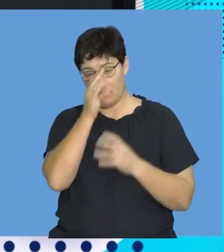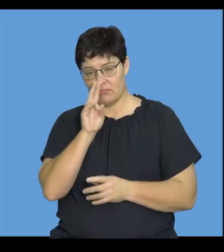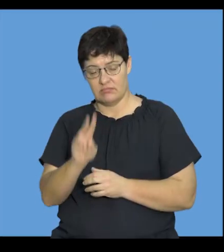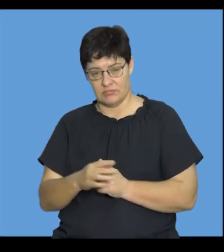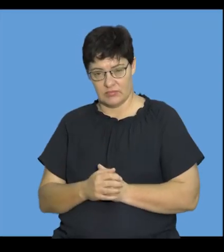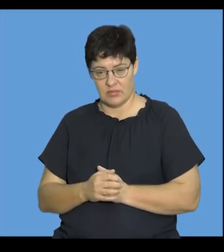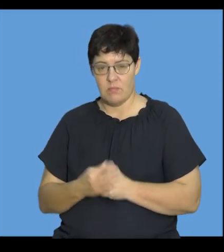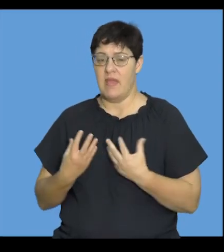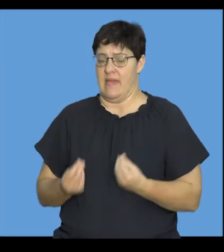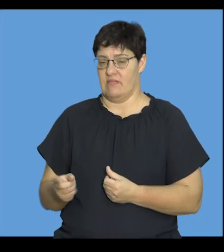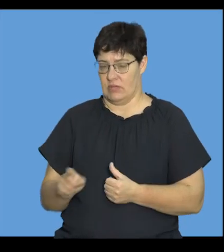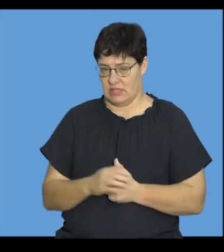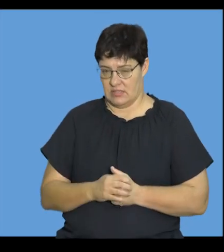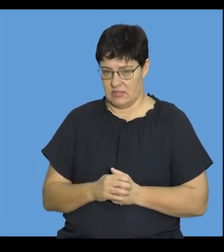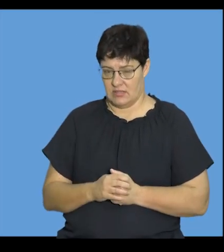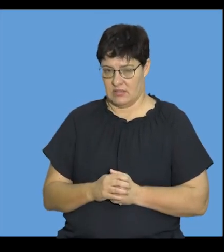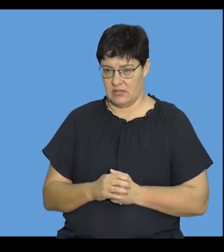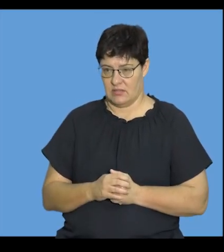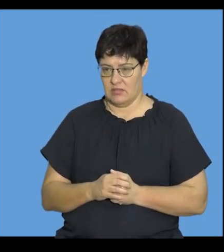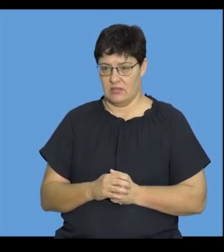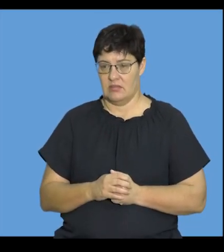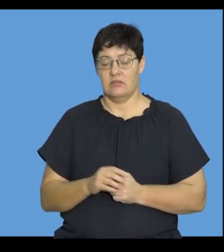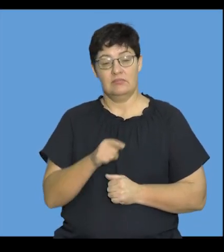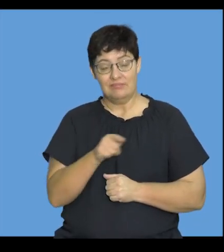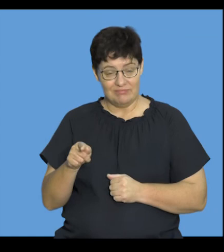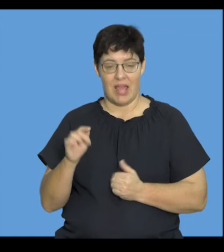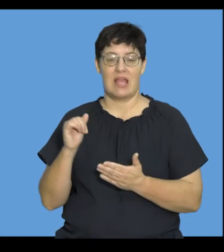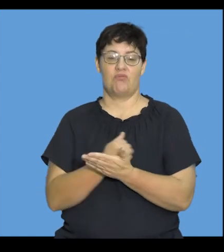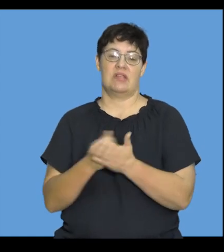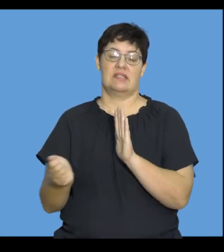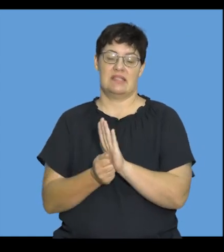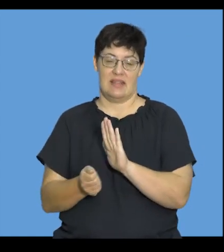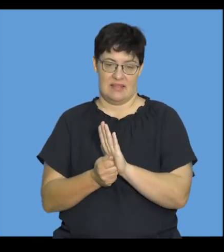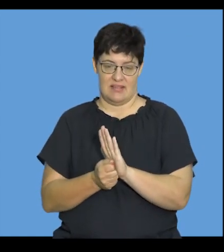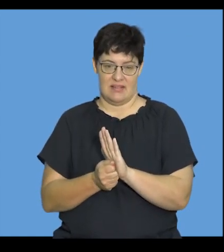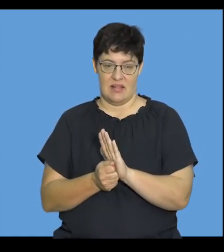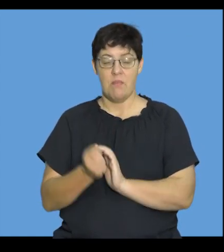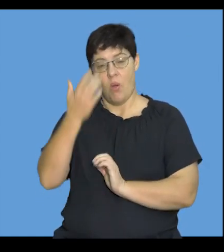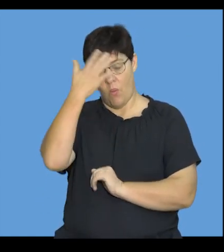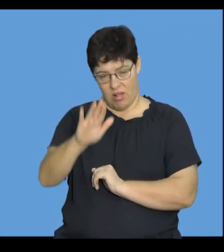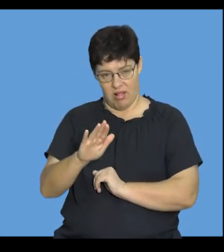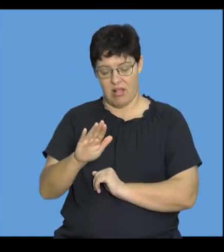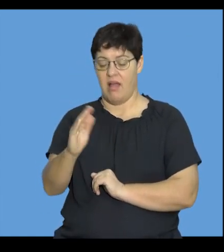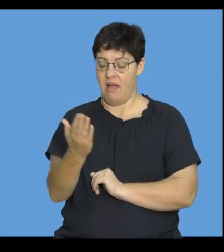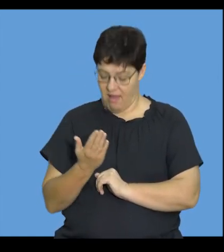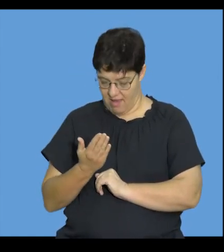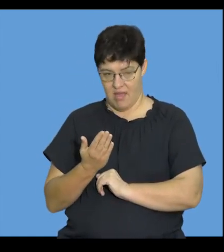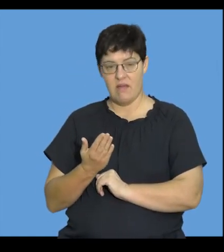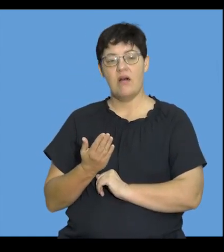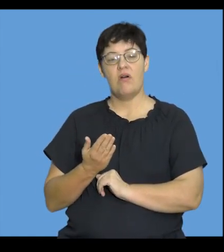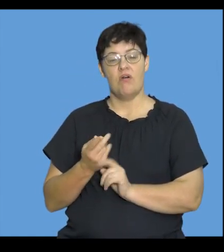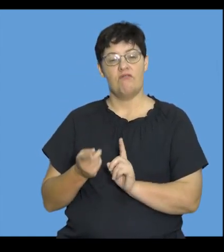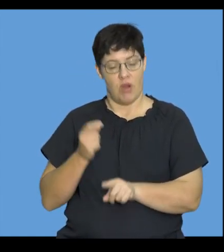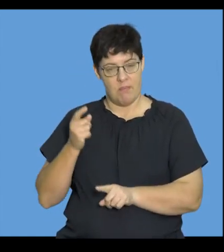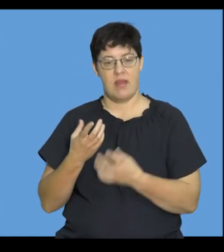what do I have? I'm told that these are my credit sales, so immediately I know I'm starting off from